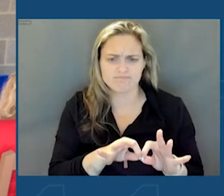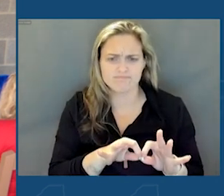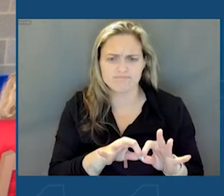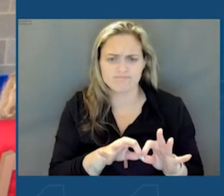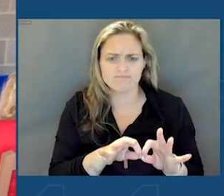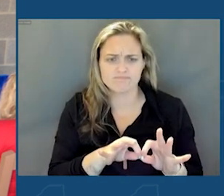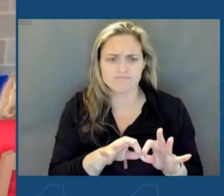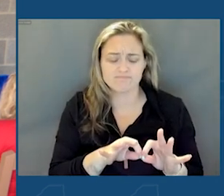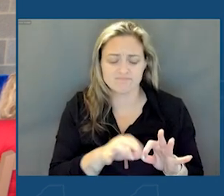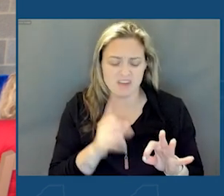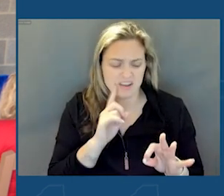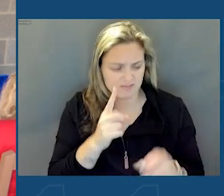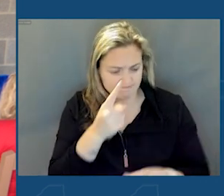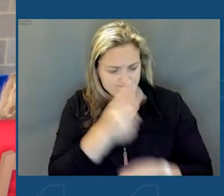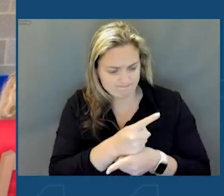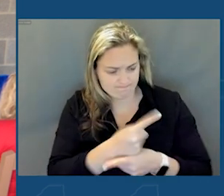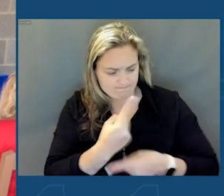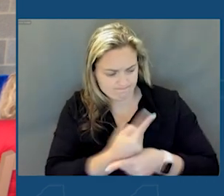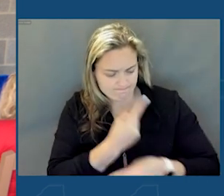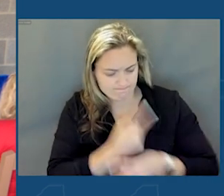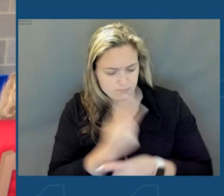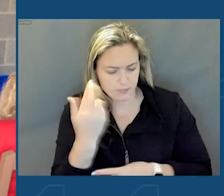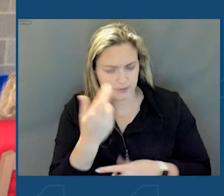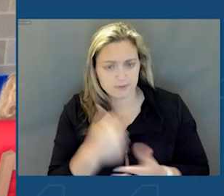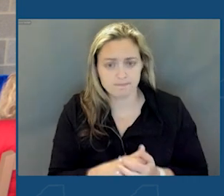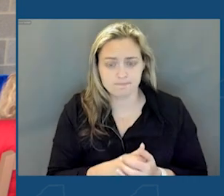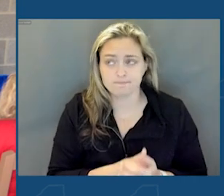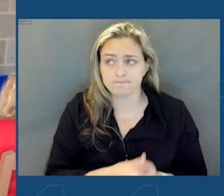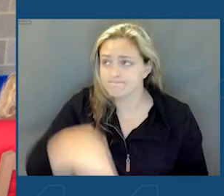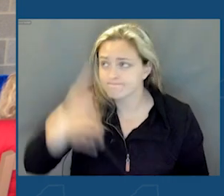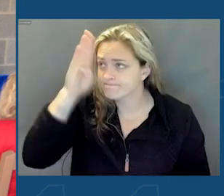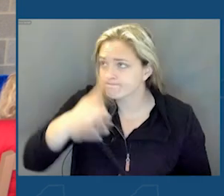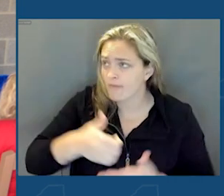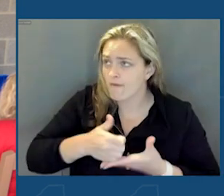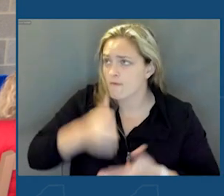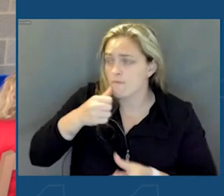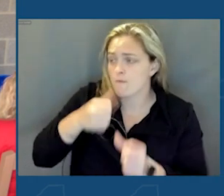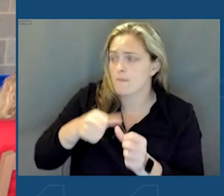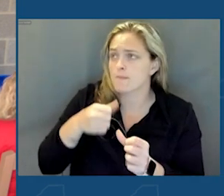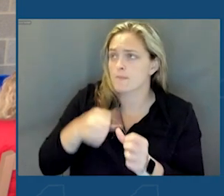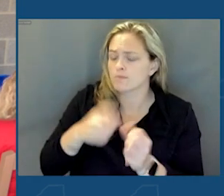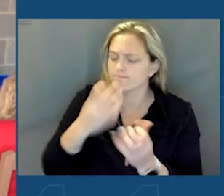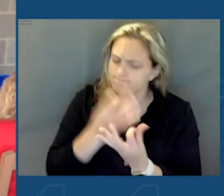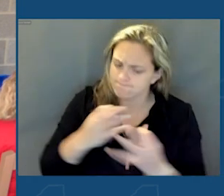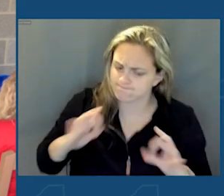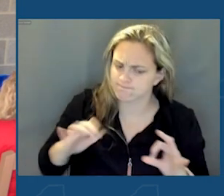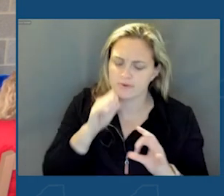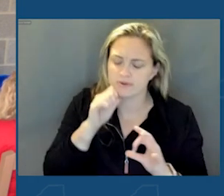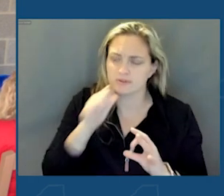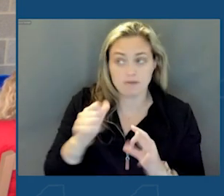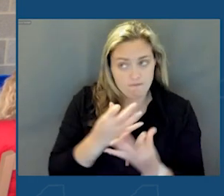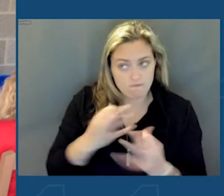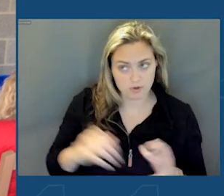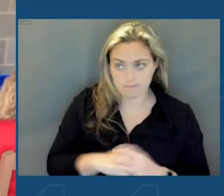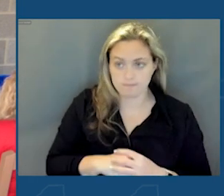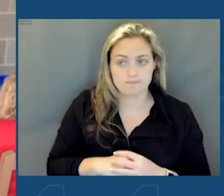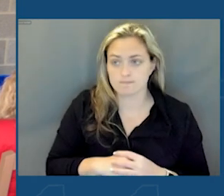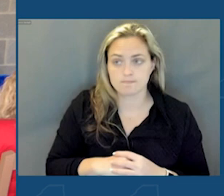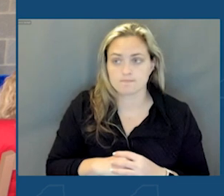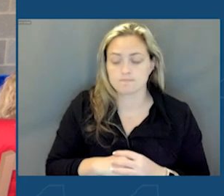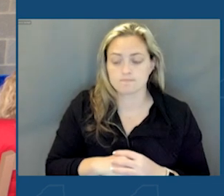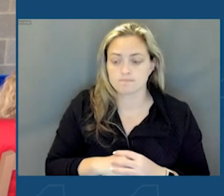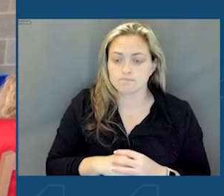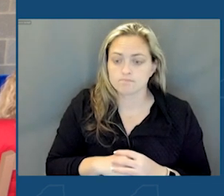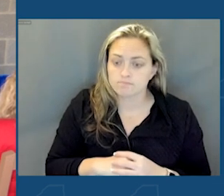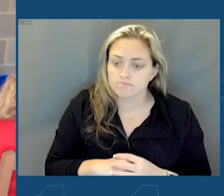just. Holy Father, help us to remember that freedom is not free, that there